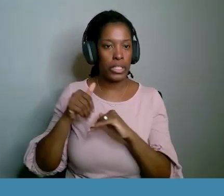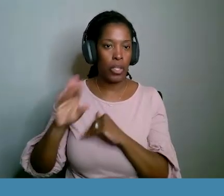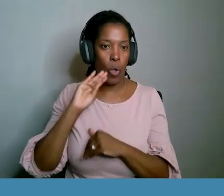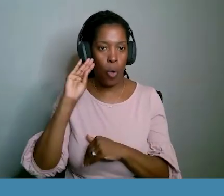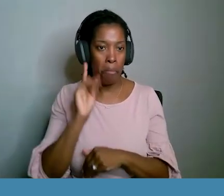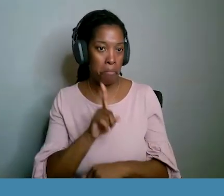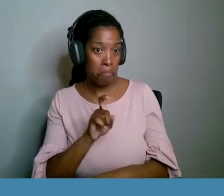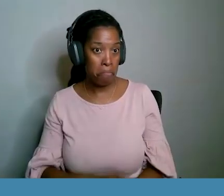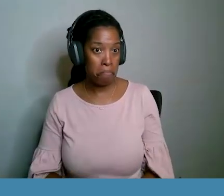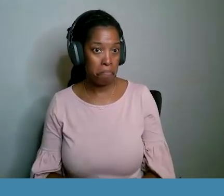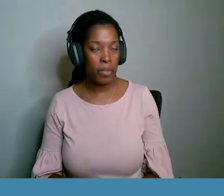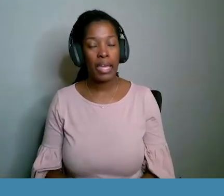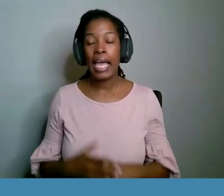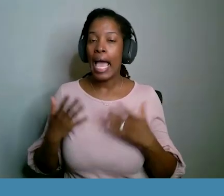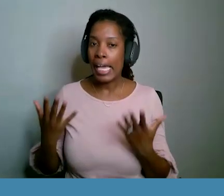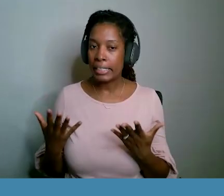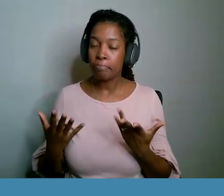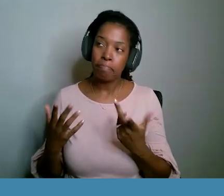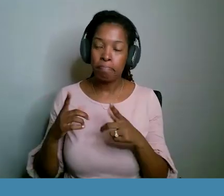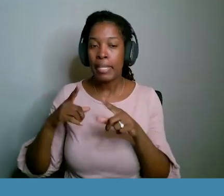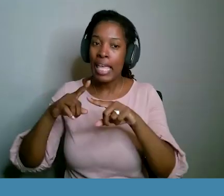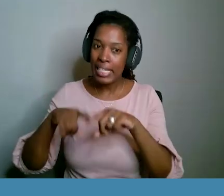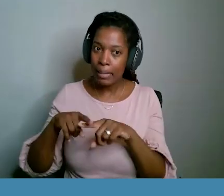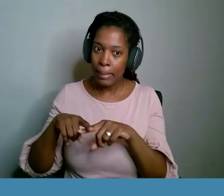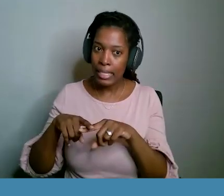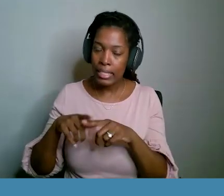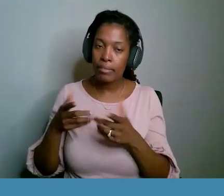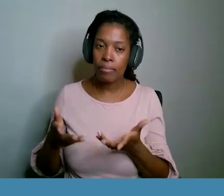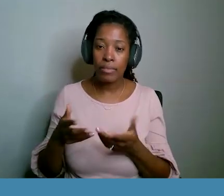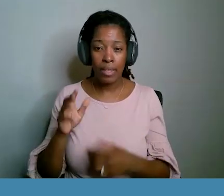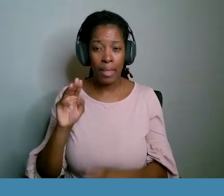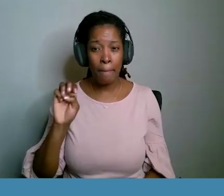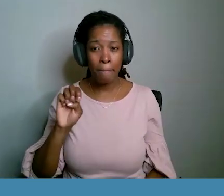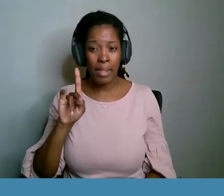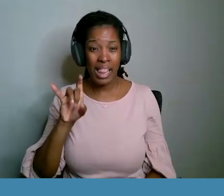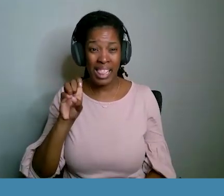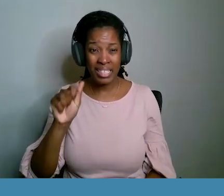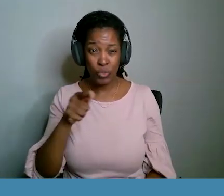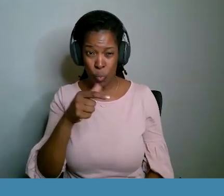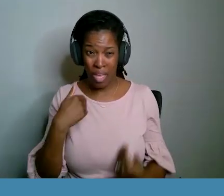So it depends, right, Melissa? Do you have an answer for this one?